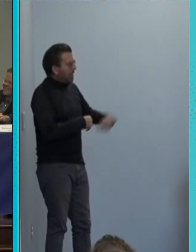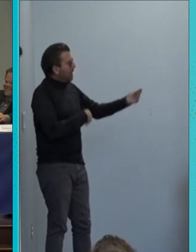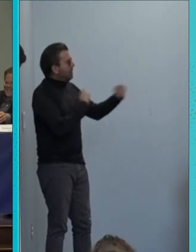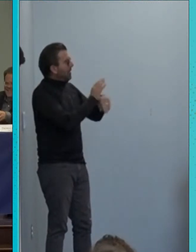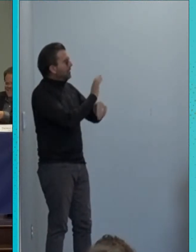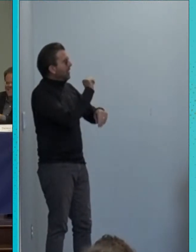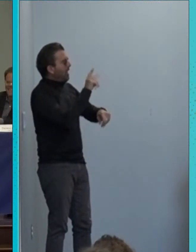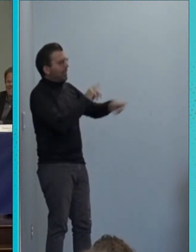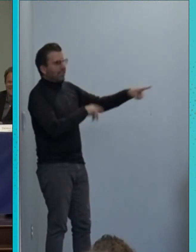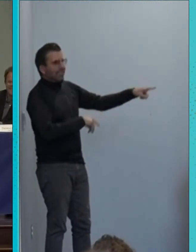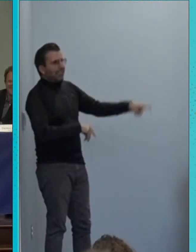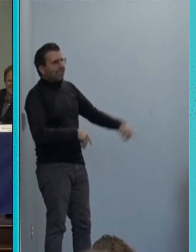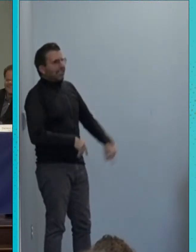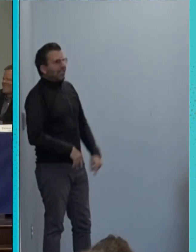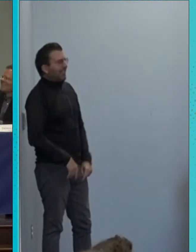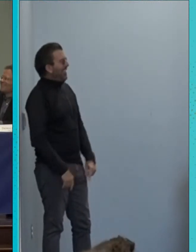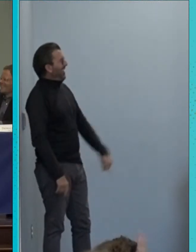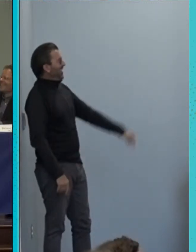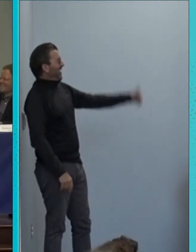Okay, I'll give you my business card.